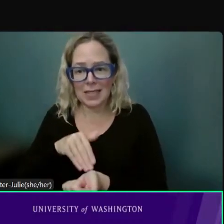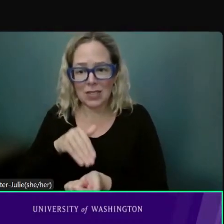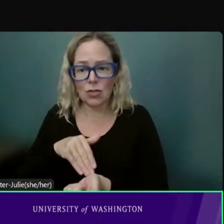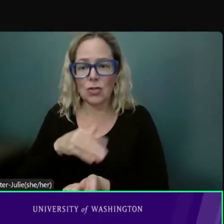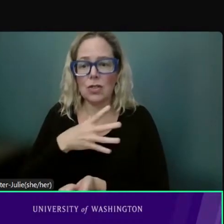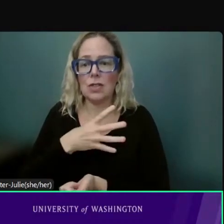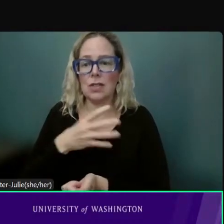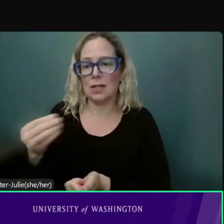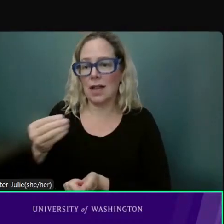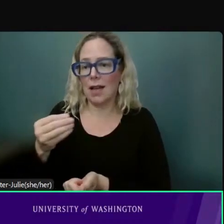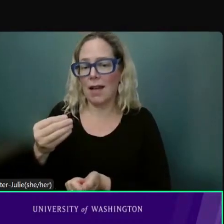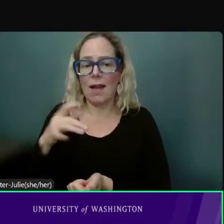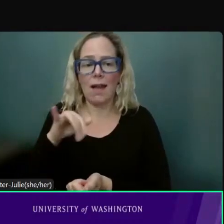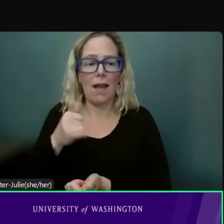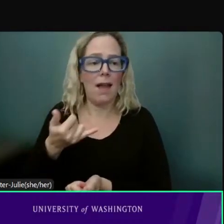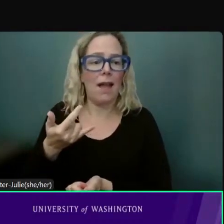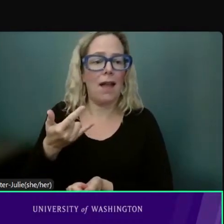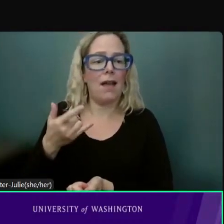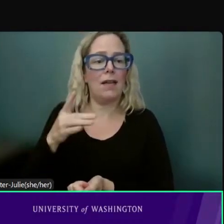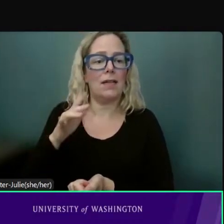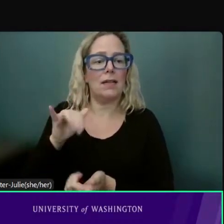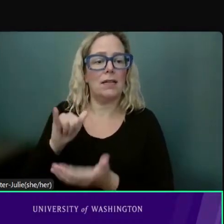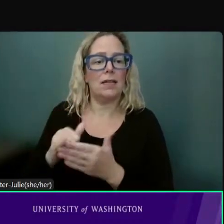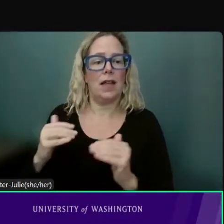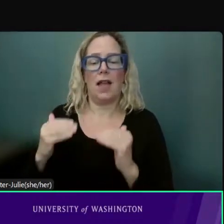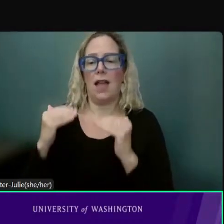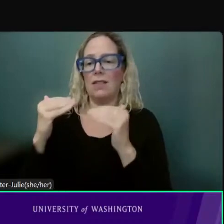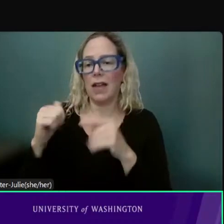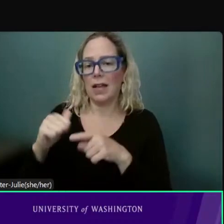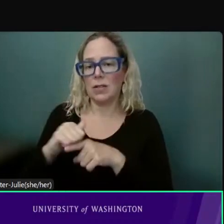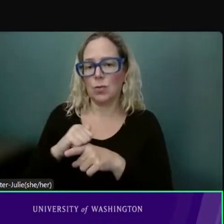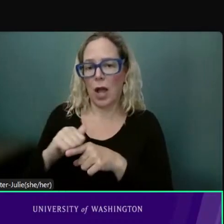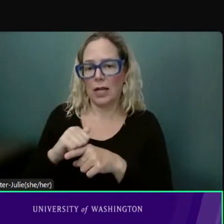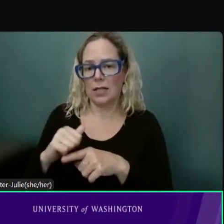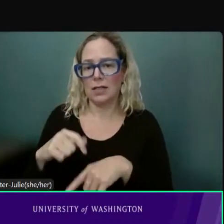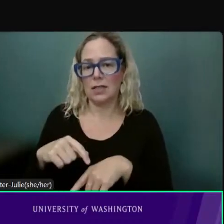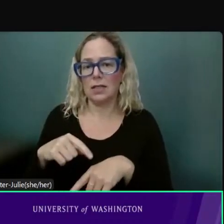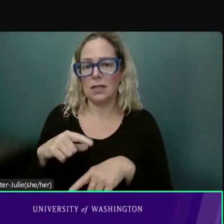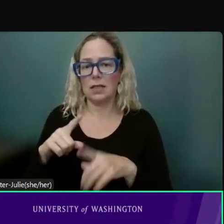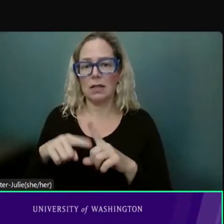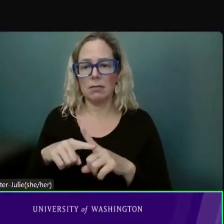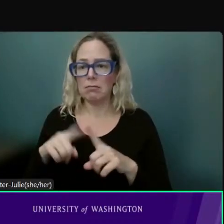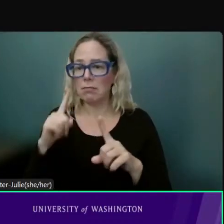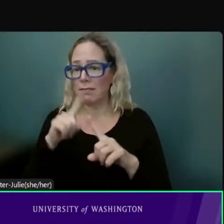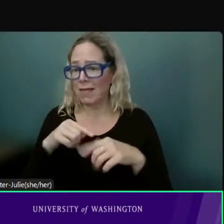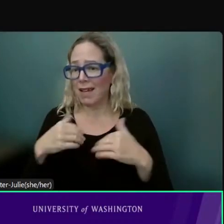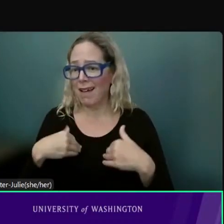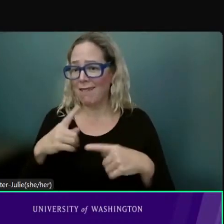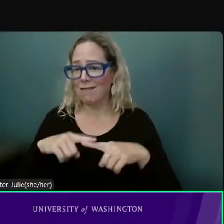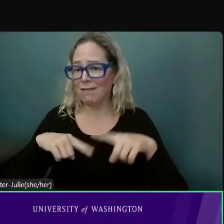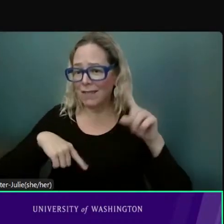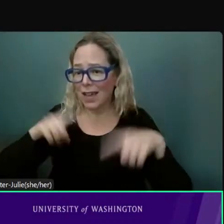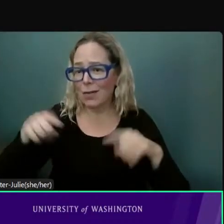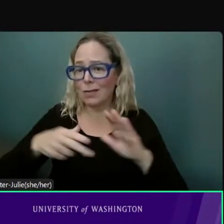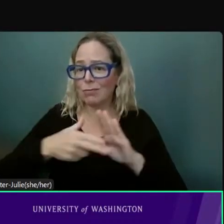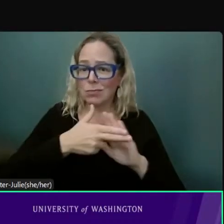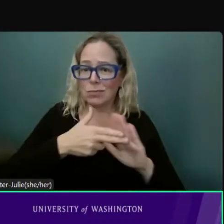physicians, they show 2 completely different categories of hearing and vision impairments. Next